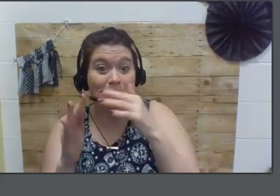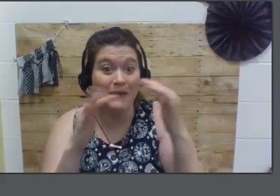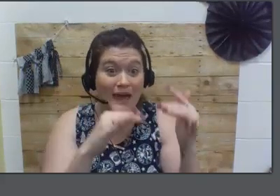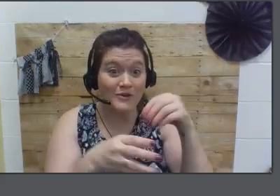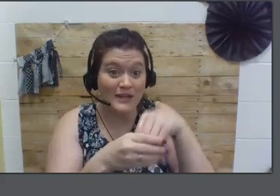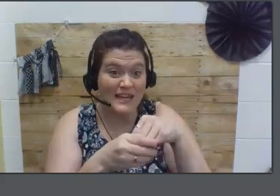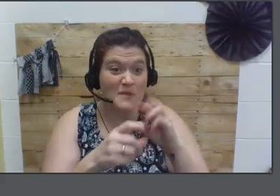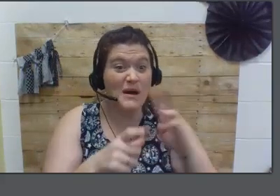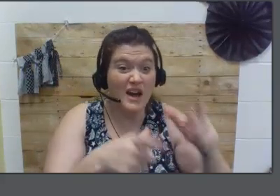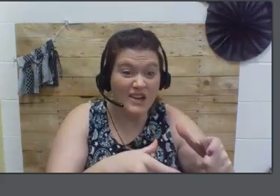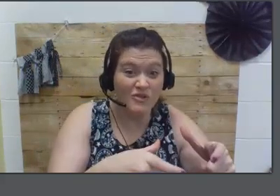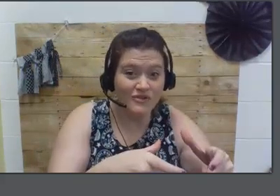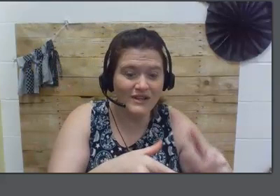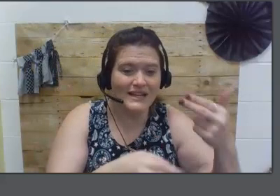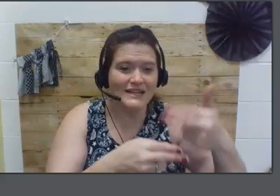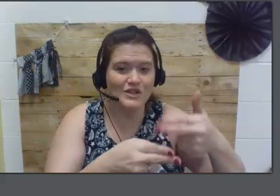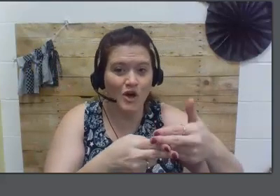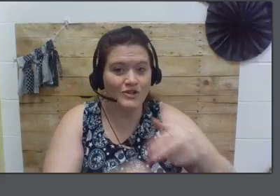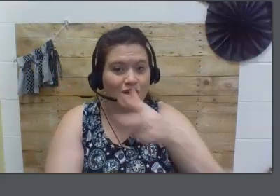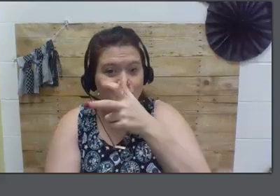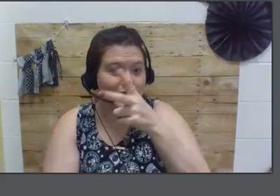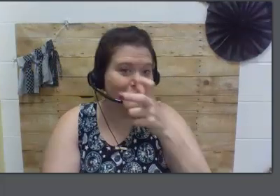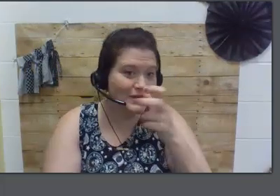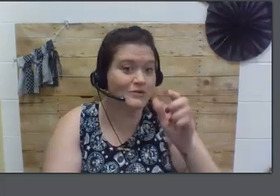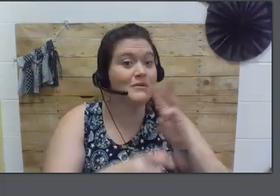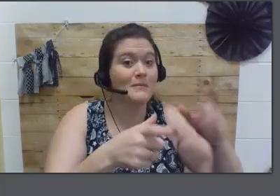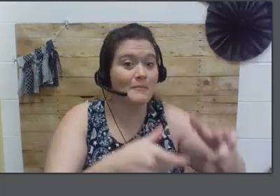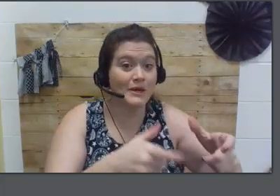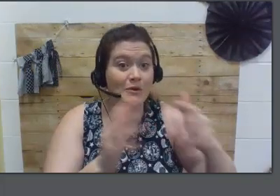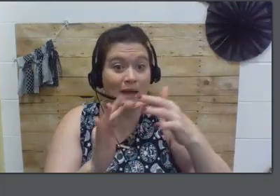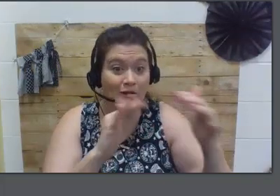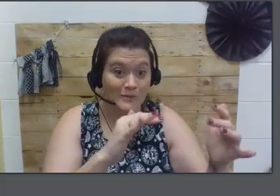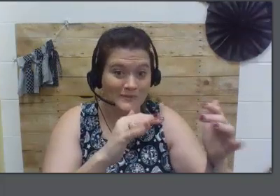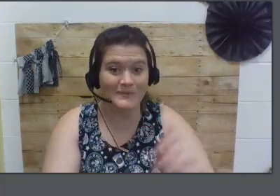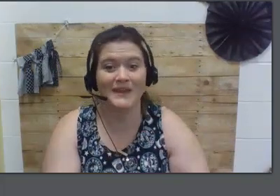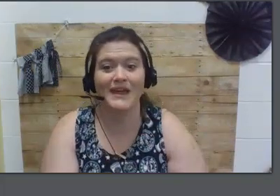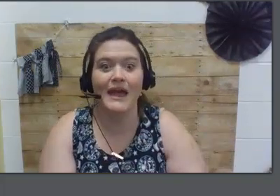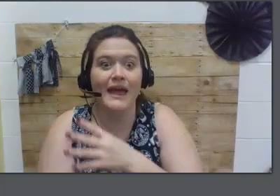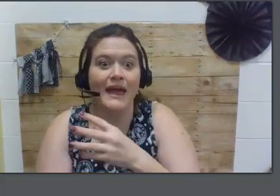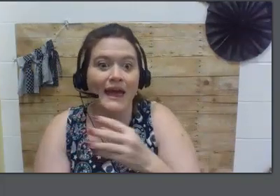And when they battle in a puddle, it's called a Tweedle beetle puddle battle.